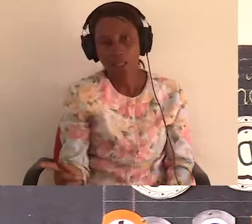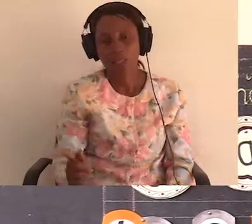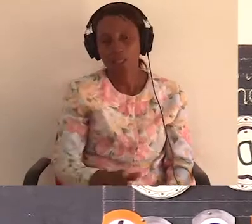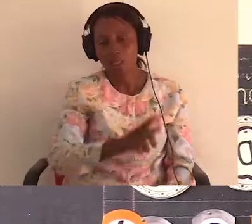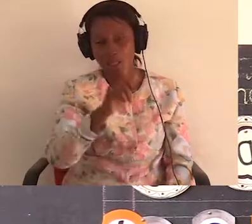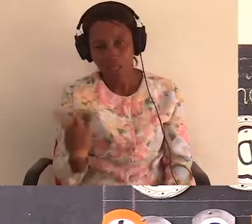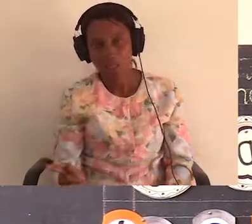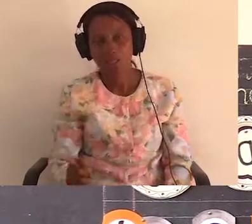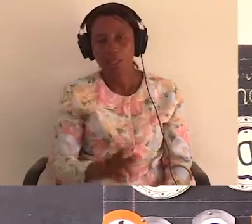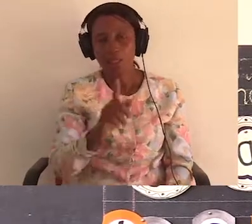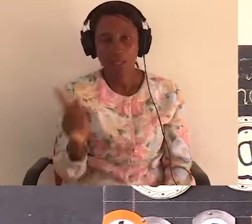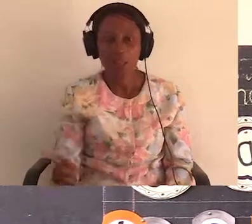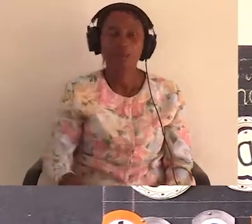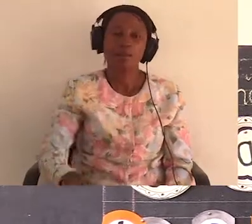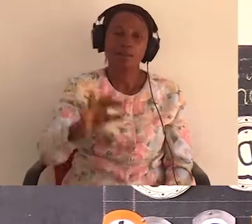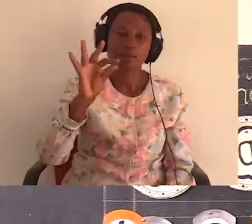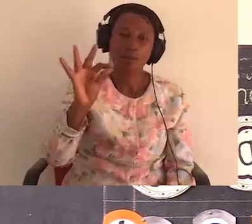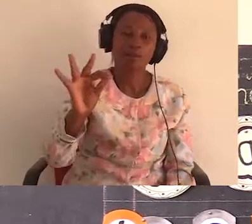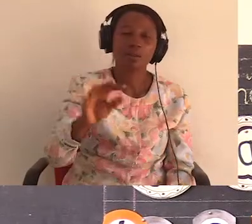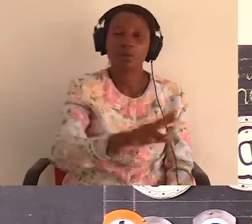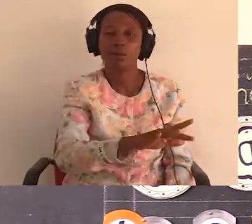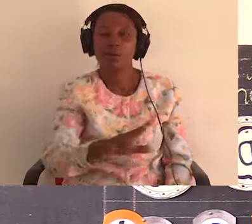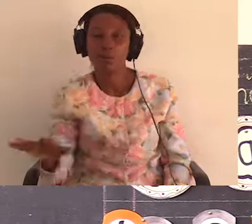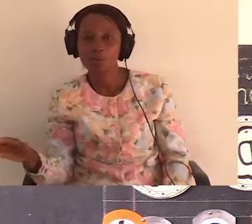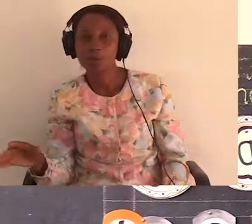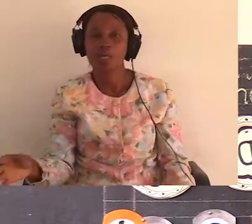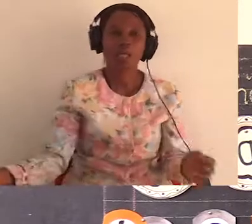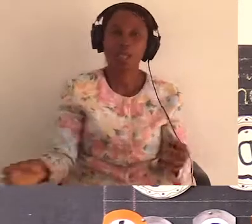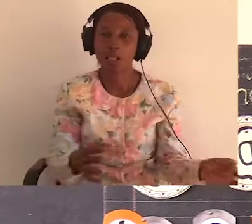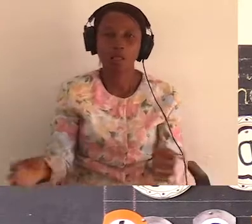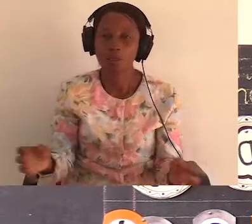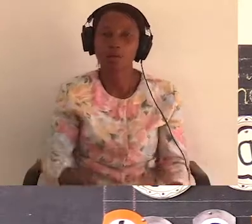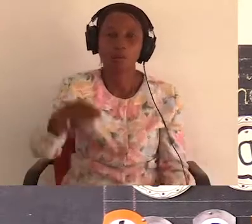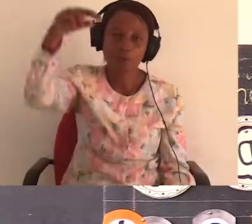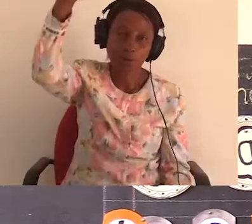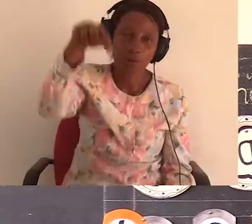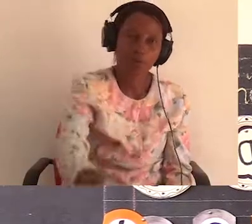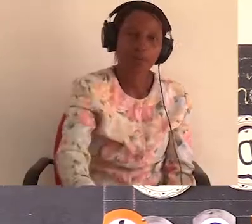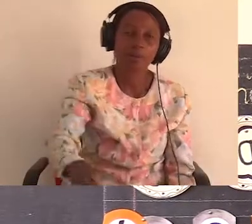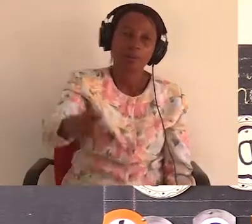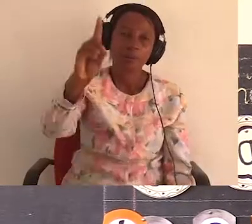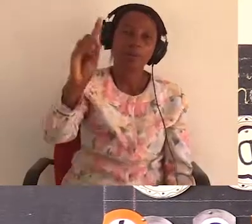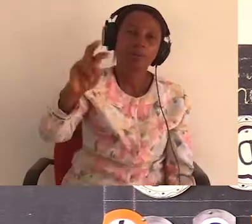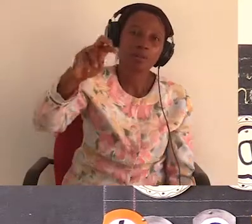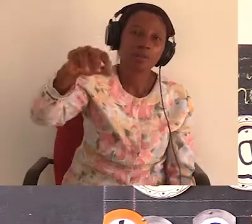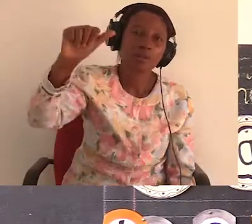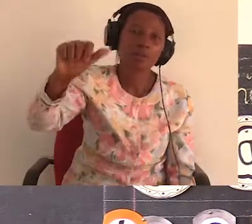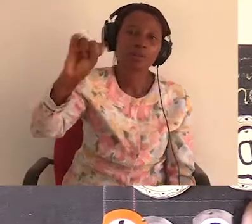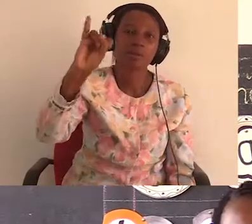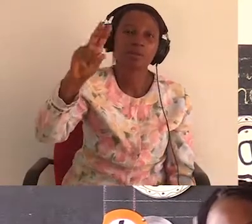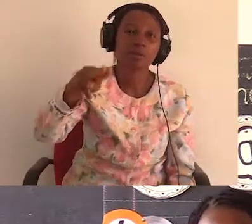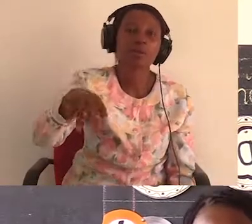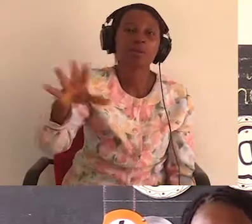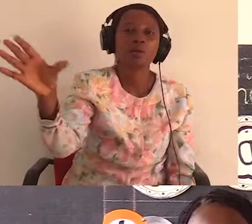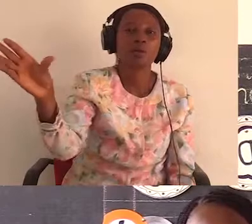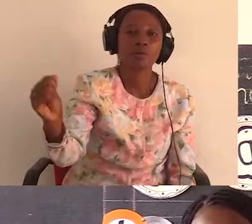again? The water gurgles down the drain. The water gurgles down the